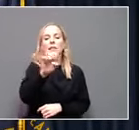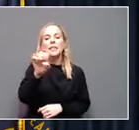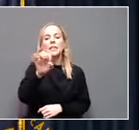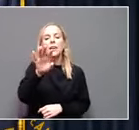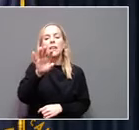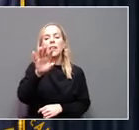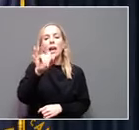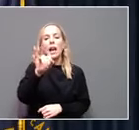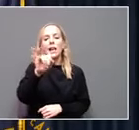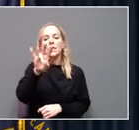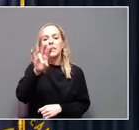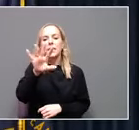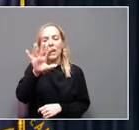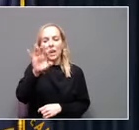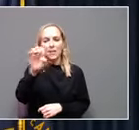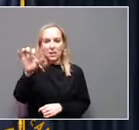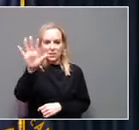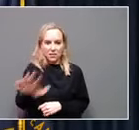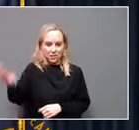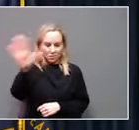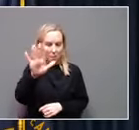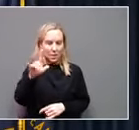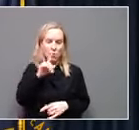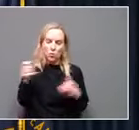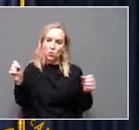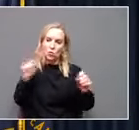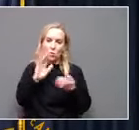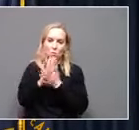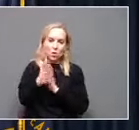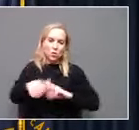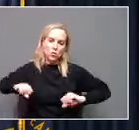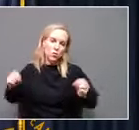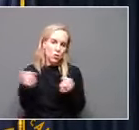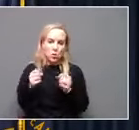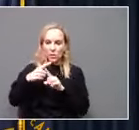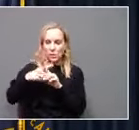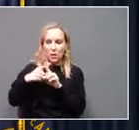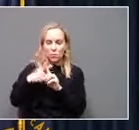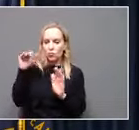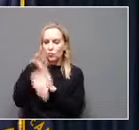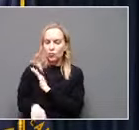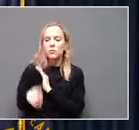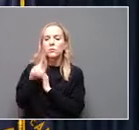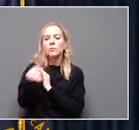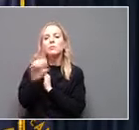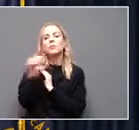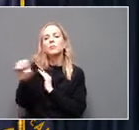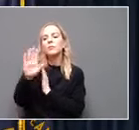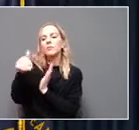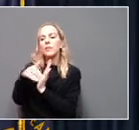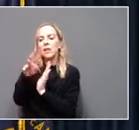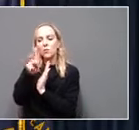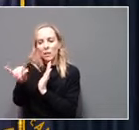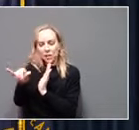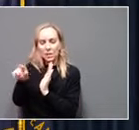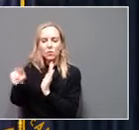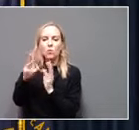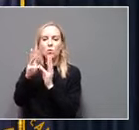cold temperatures are likely to follow. The winter storm watches for portions of central and east central Kentucky, and a winter